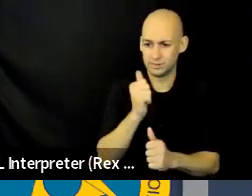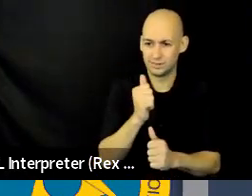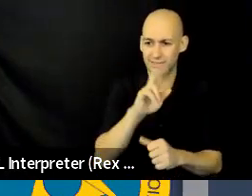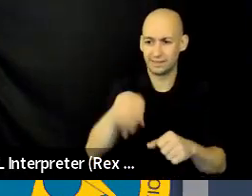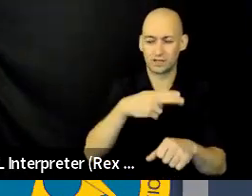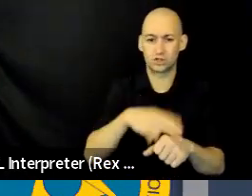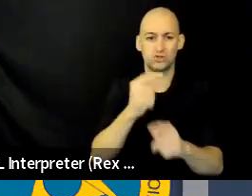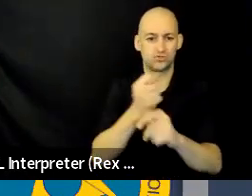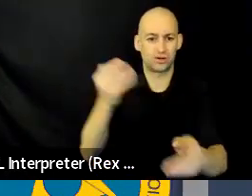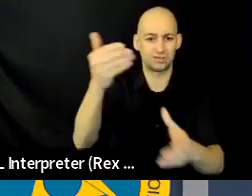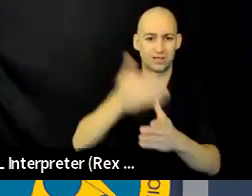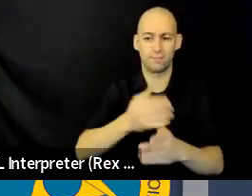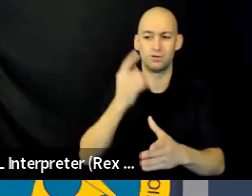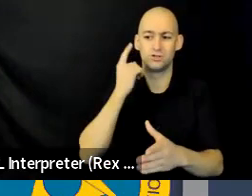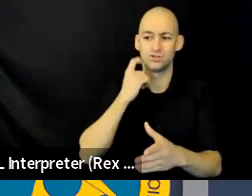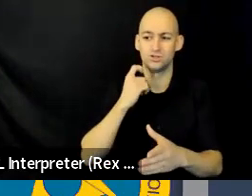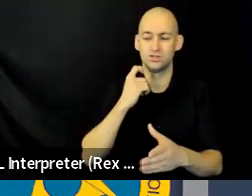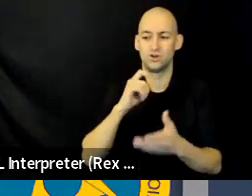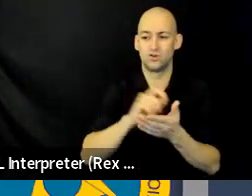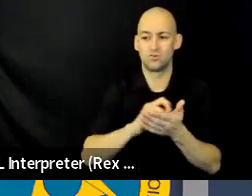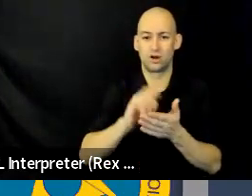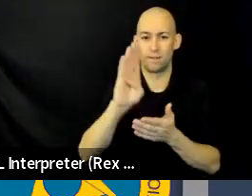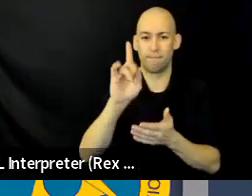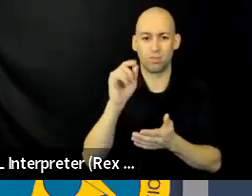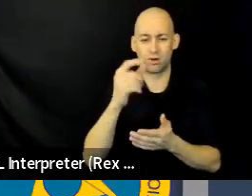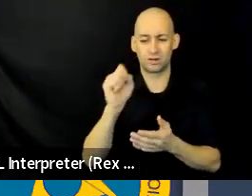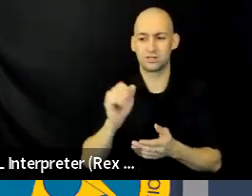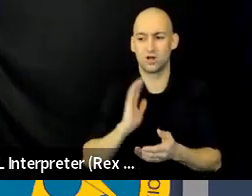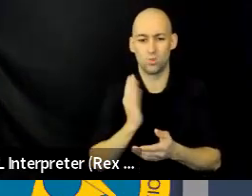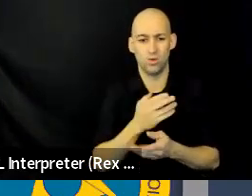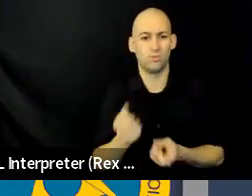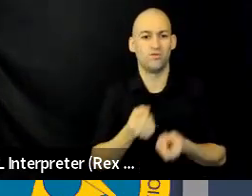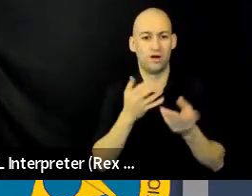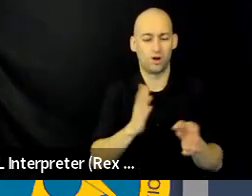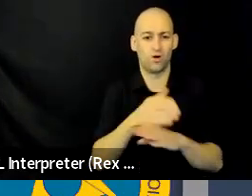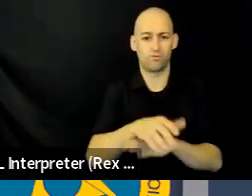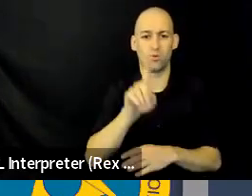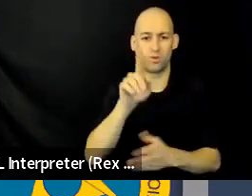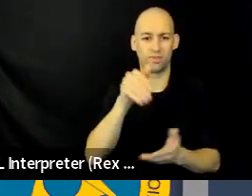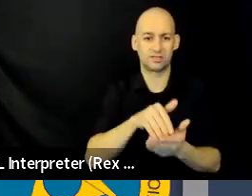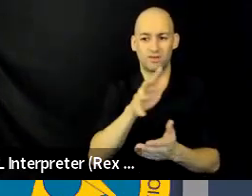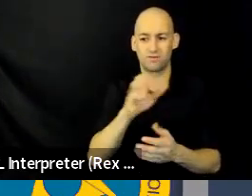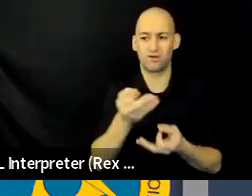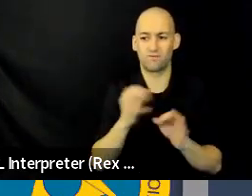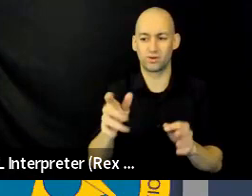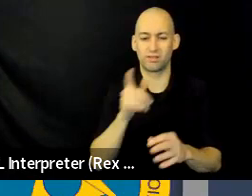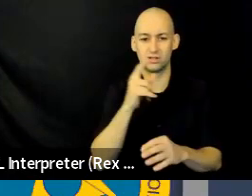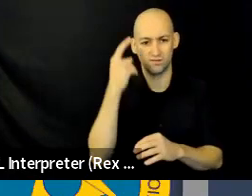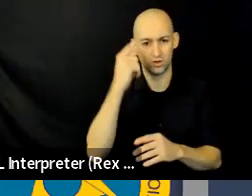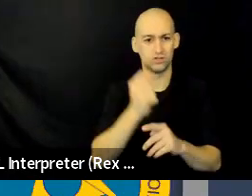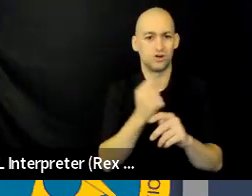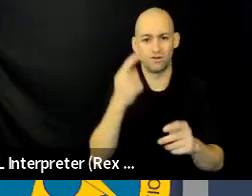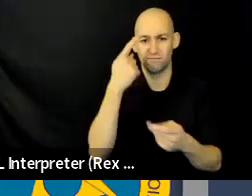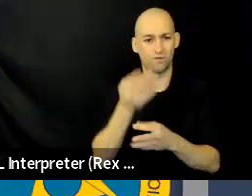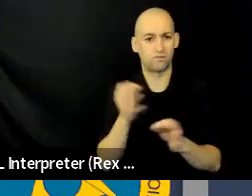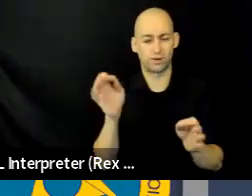national truck stops, they just write blogs. We provide over 1,500 free lunches for truckers, you know, for free. You